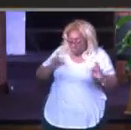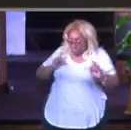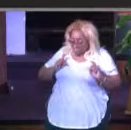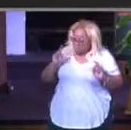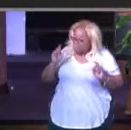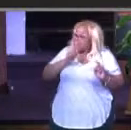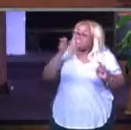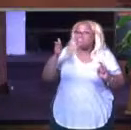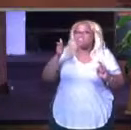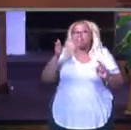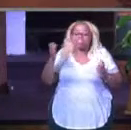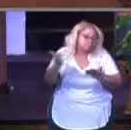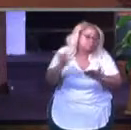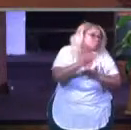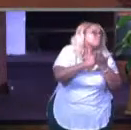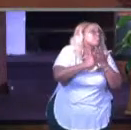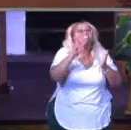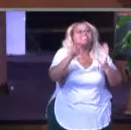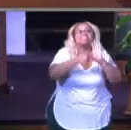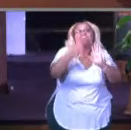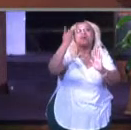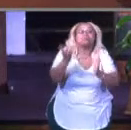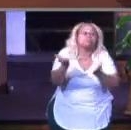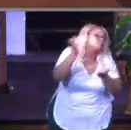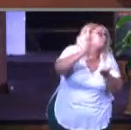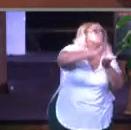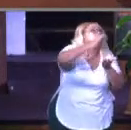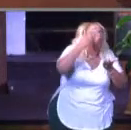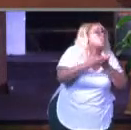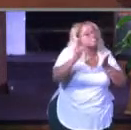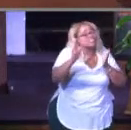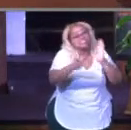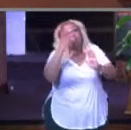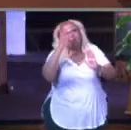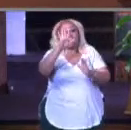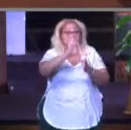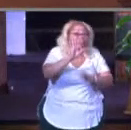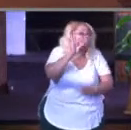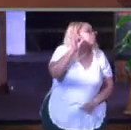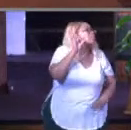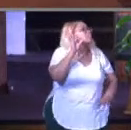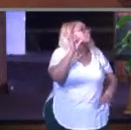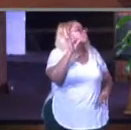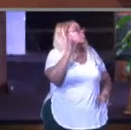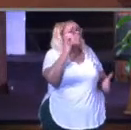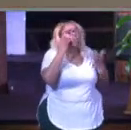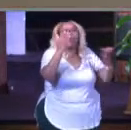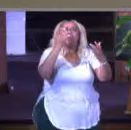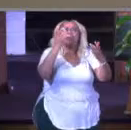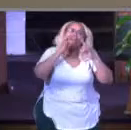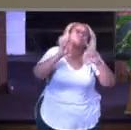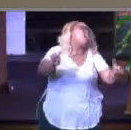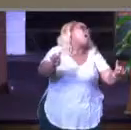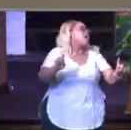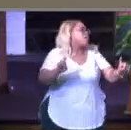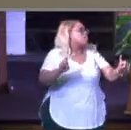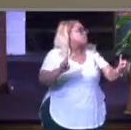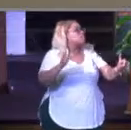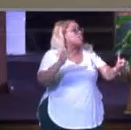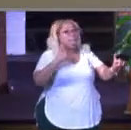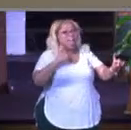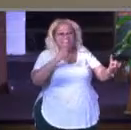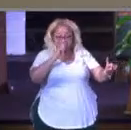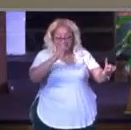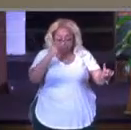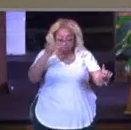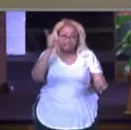you another portion, a double portion, a greater portion of his Spirit, then you cry out to him. You have